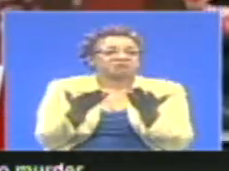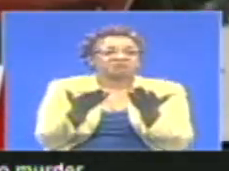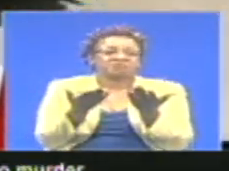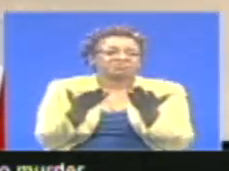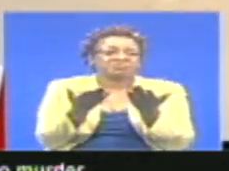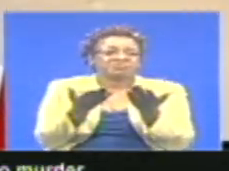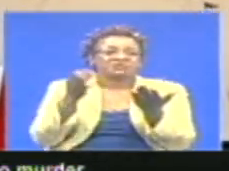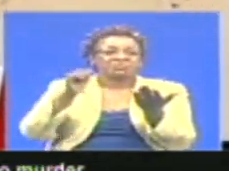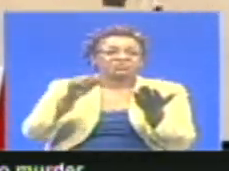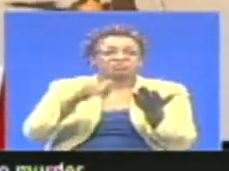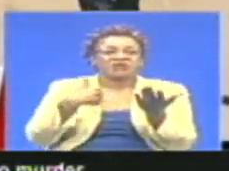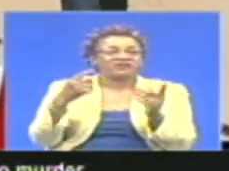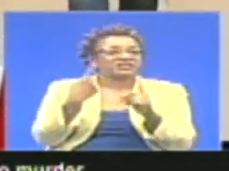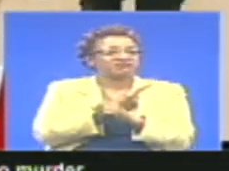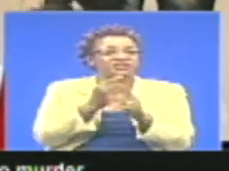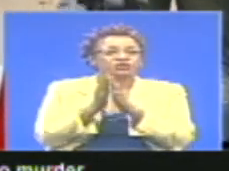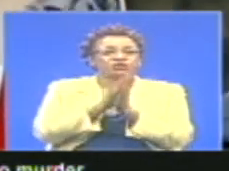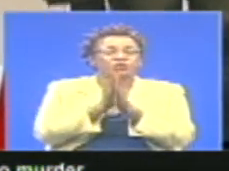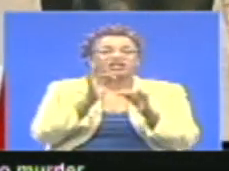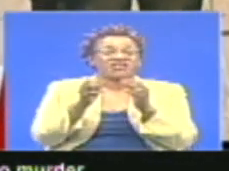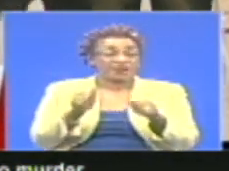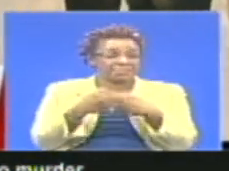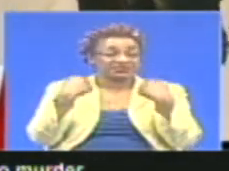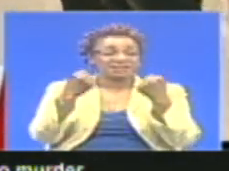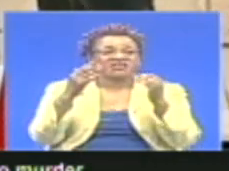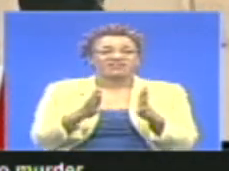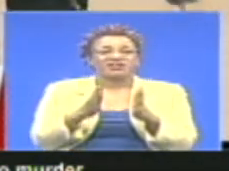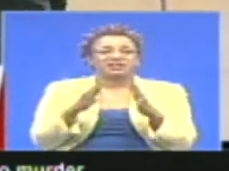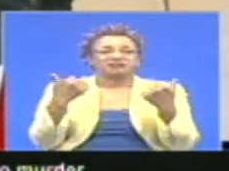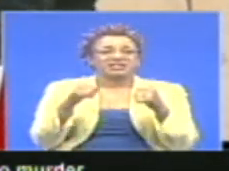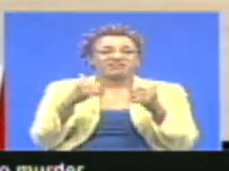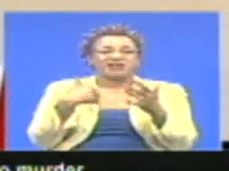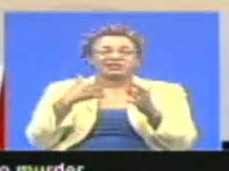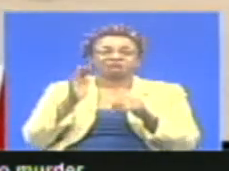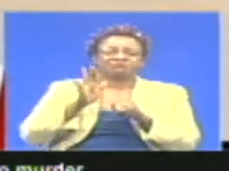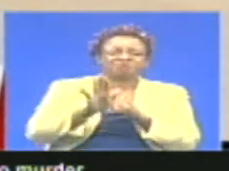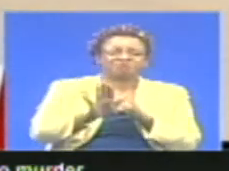a different story if the driver of this car did not engage the emergency brakes.